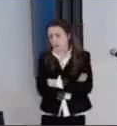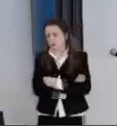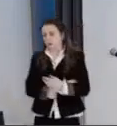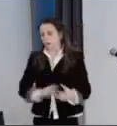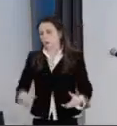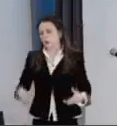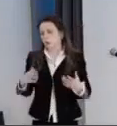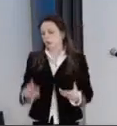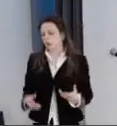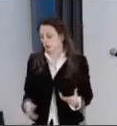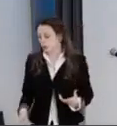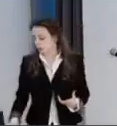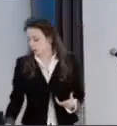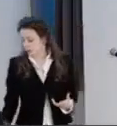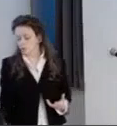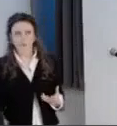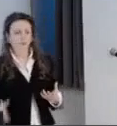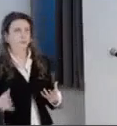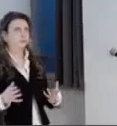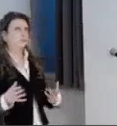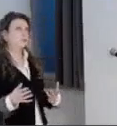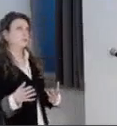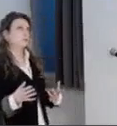what I said is in order to support the view that